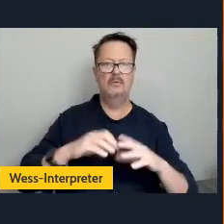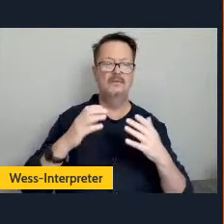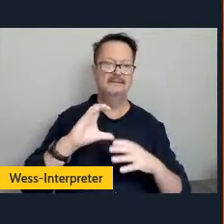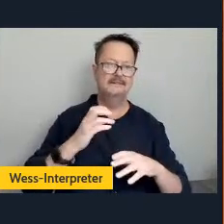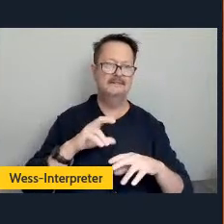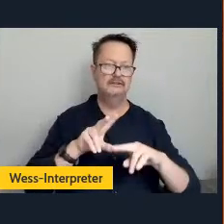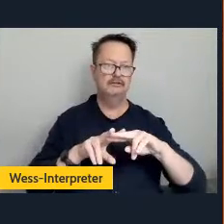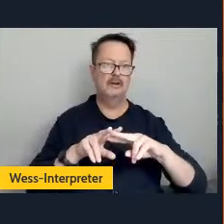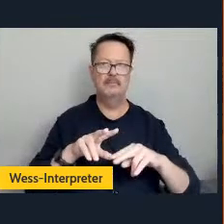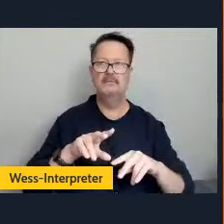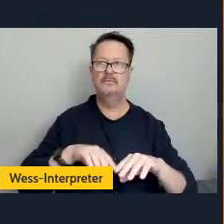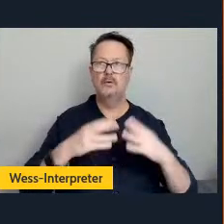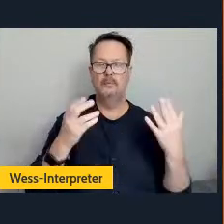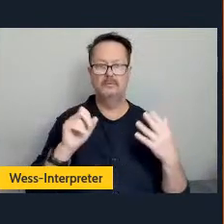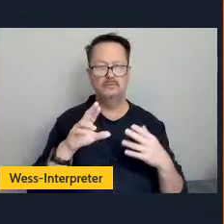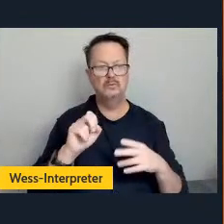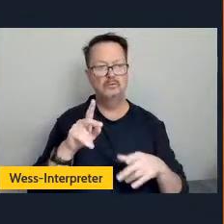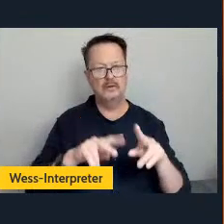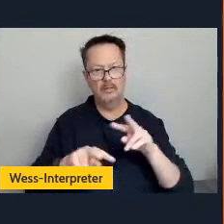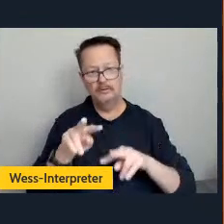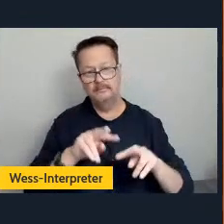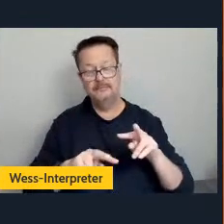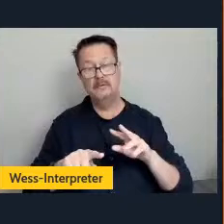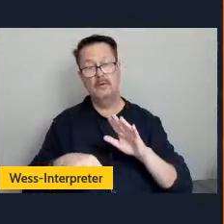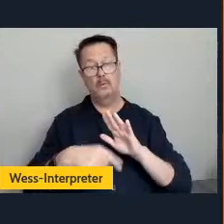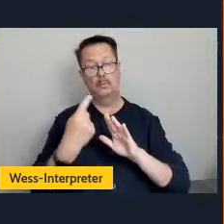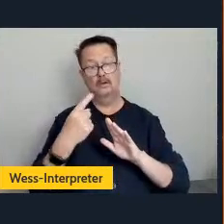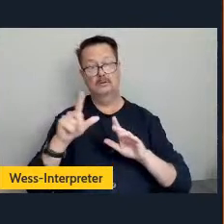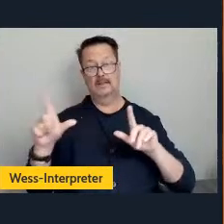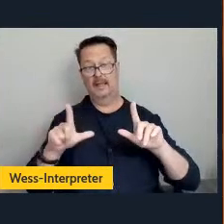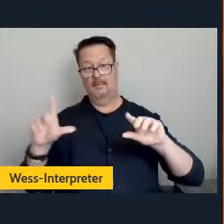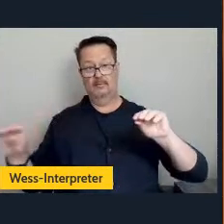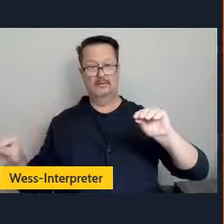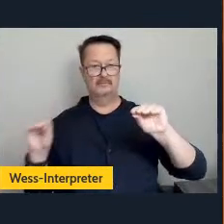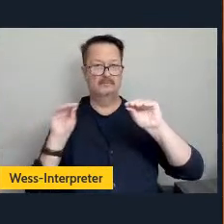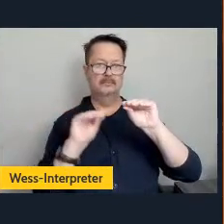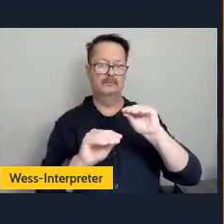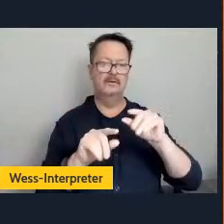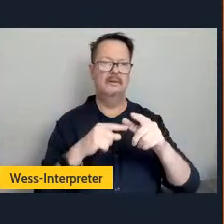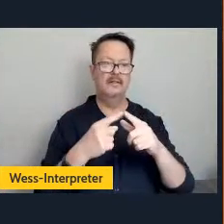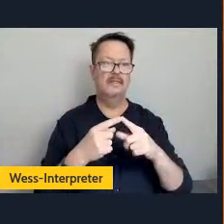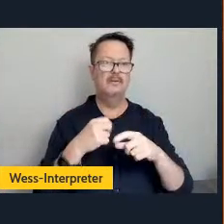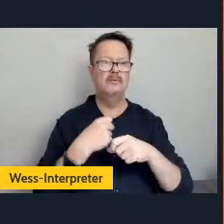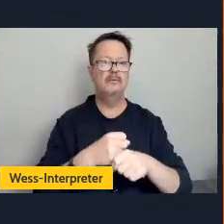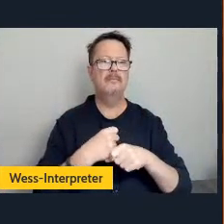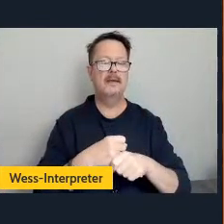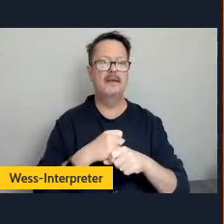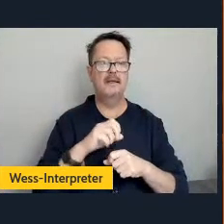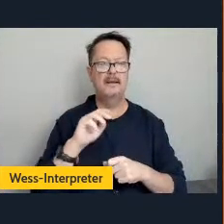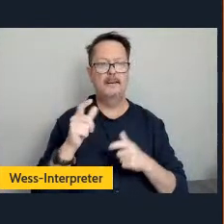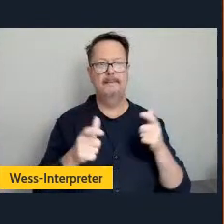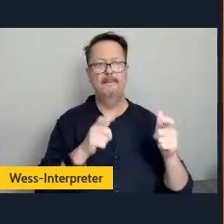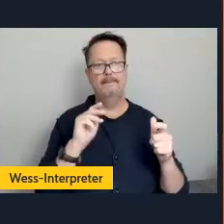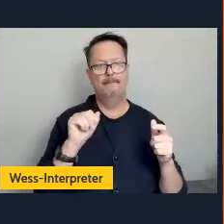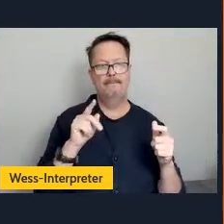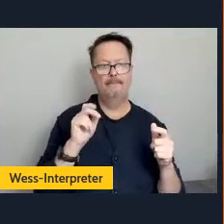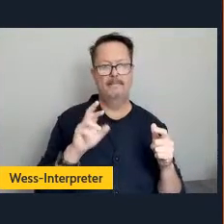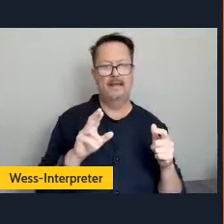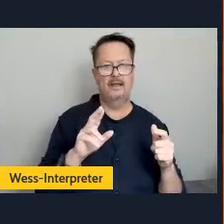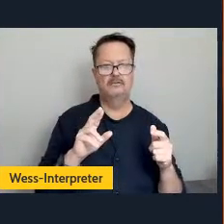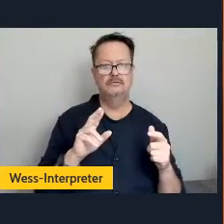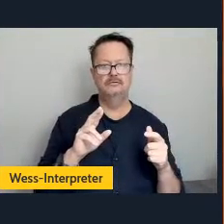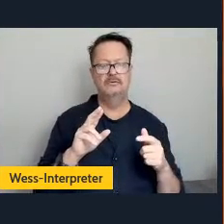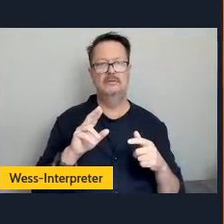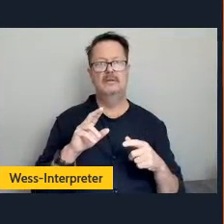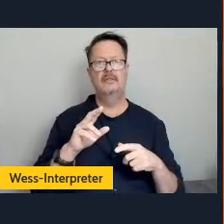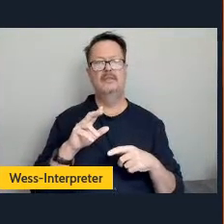look. So once you have the library in your project, you create this master object, which I mentioned before, monitoring facade.